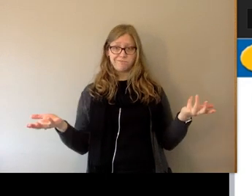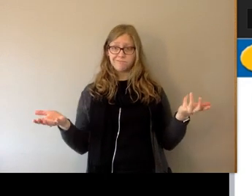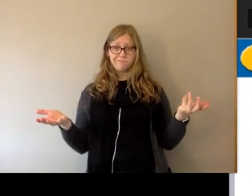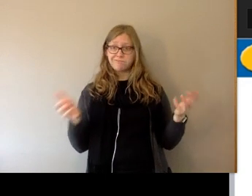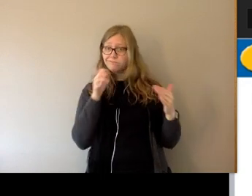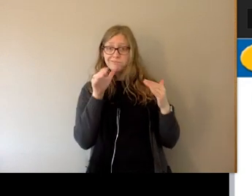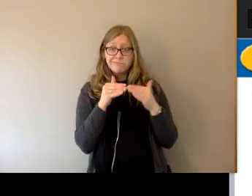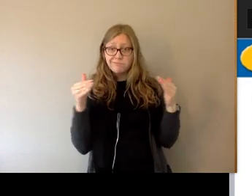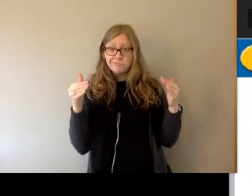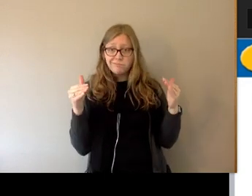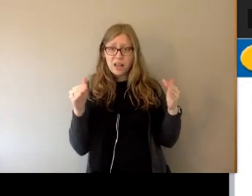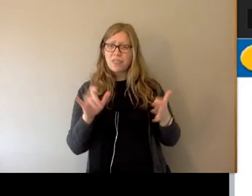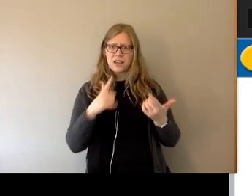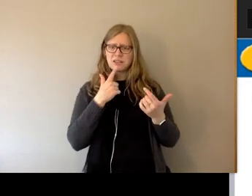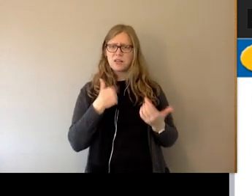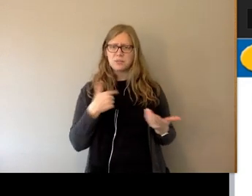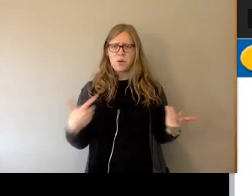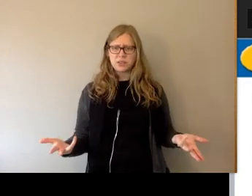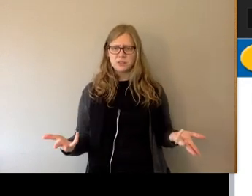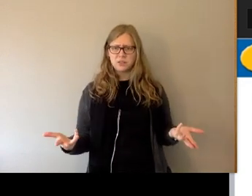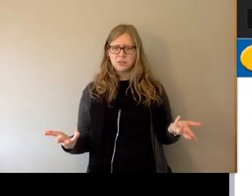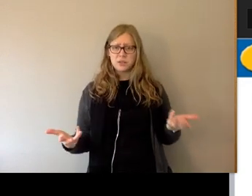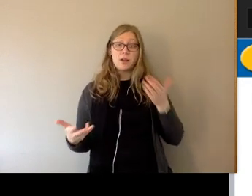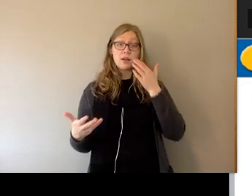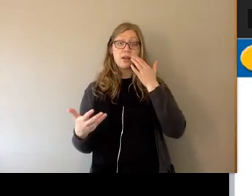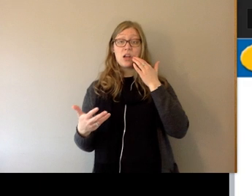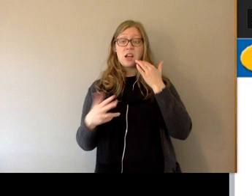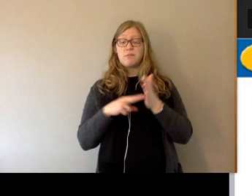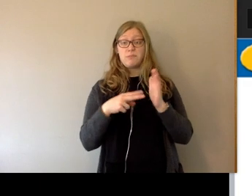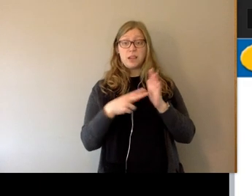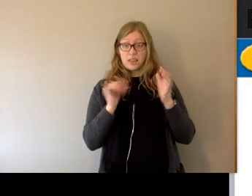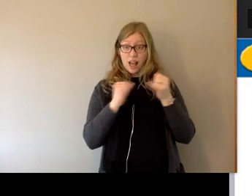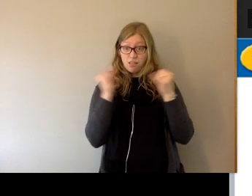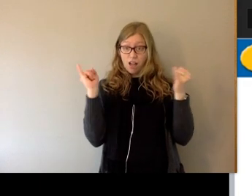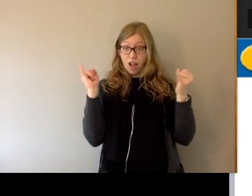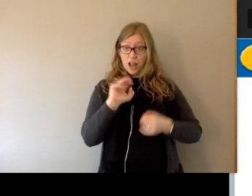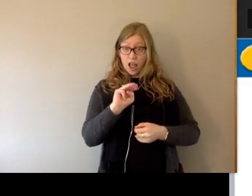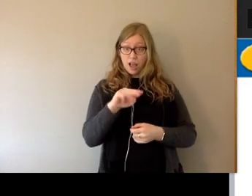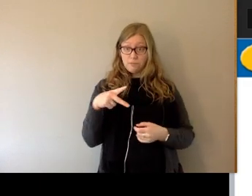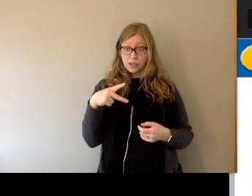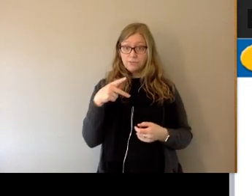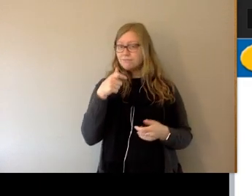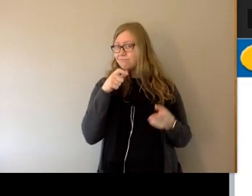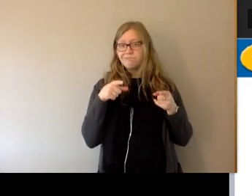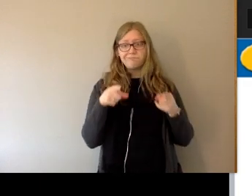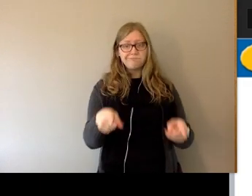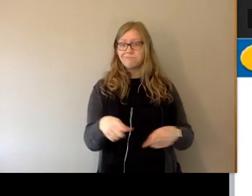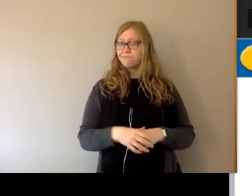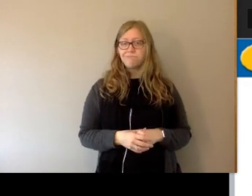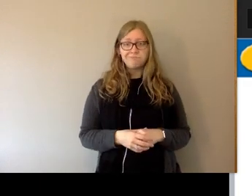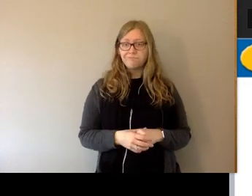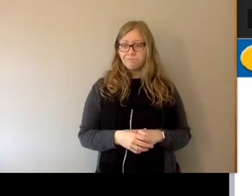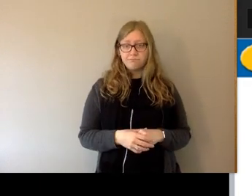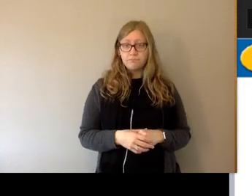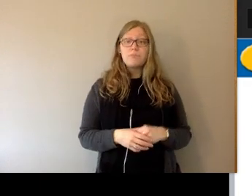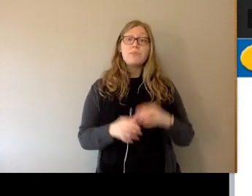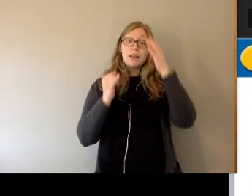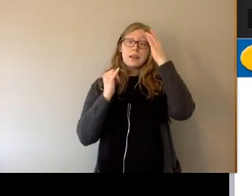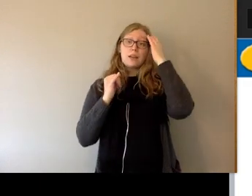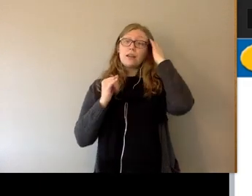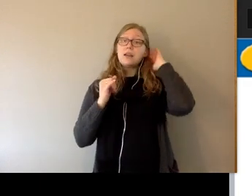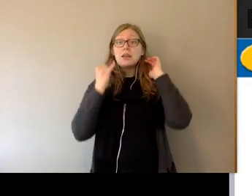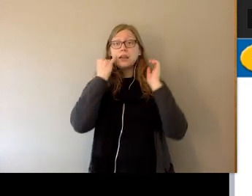That tells me that this line that I drew here is not parallel. Okay? If these were